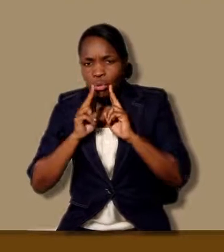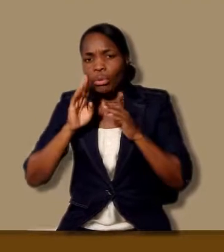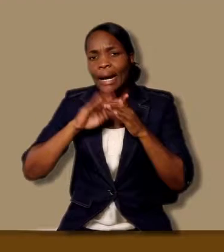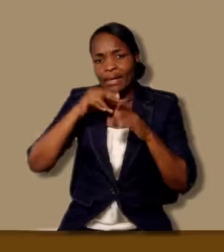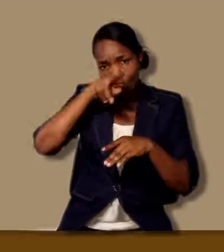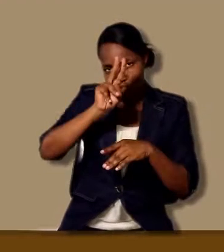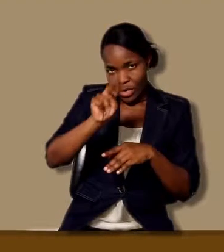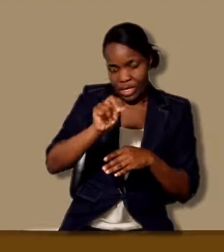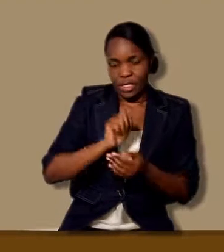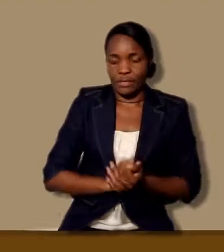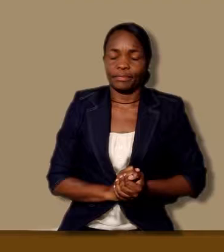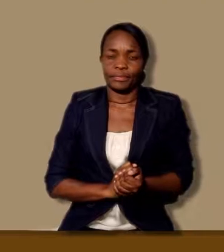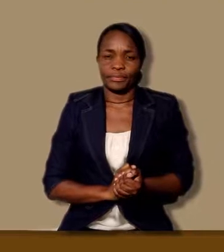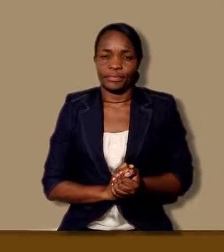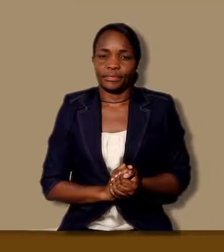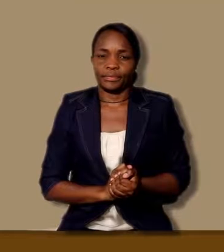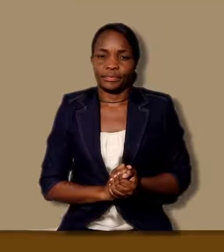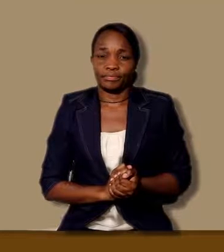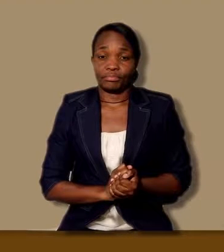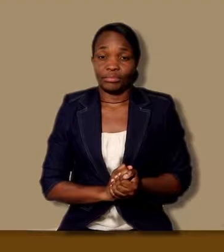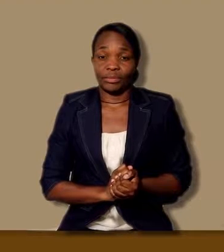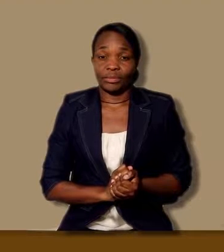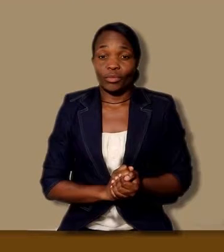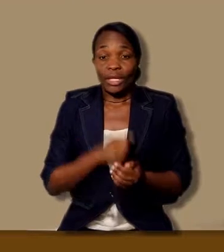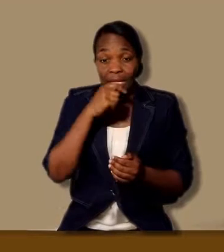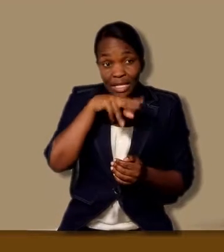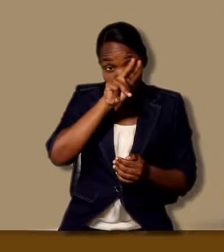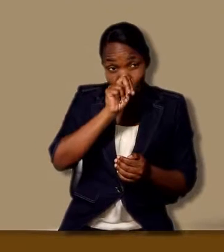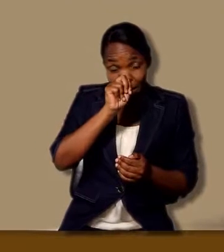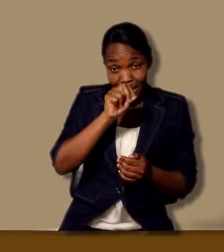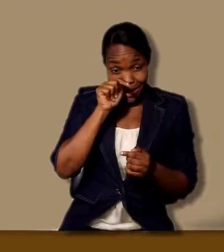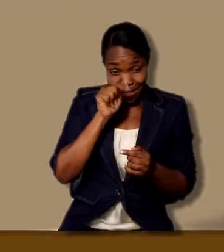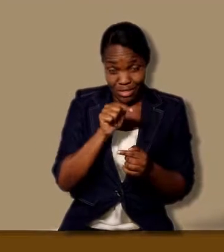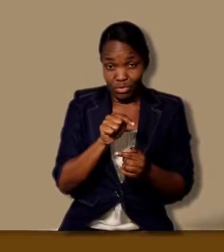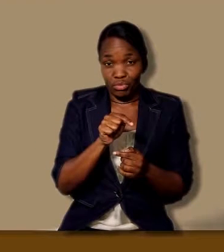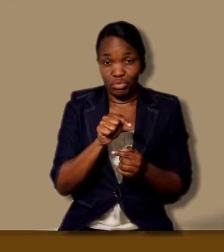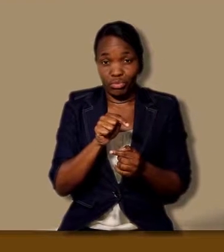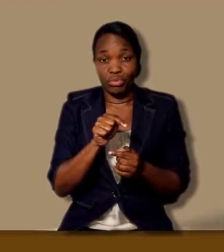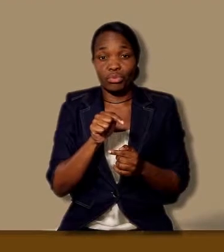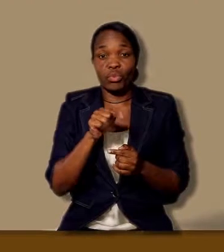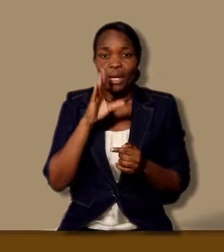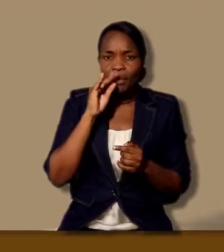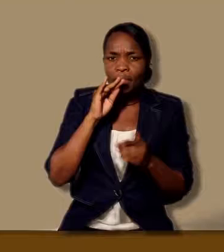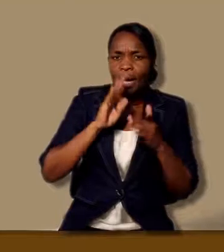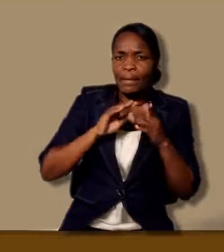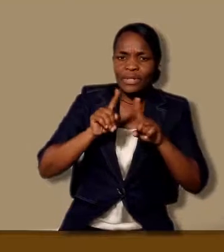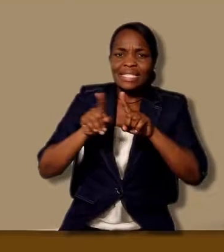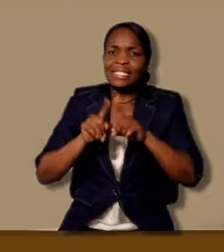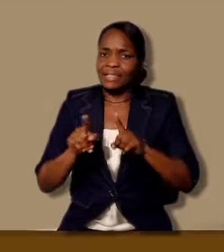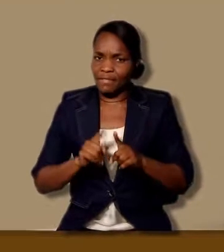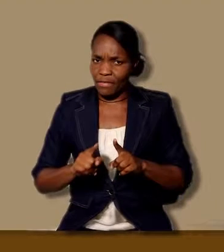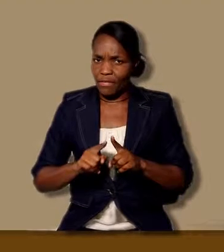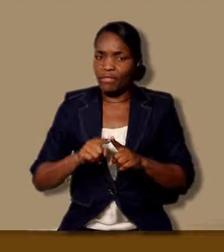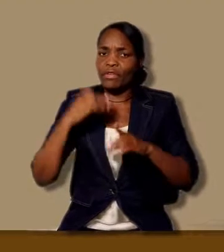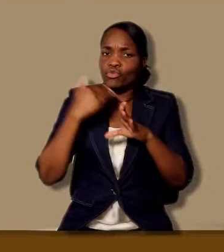discussing the United Nations. The special agencies of the United Nations. We'll talk about the different